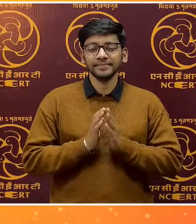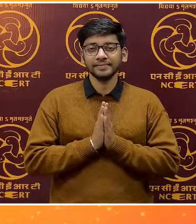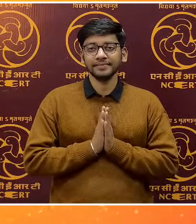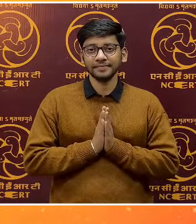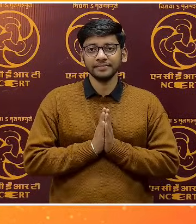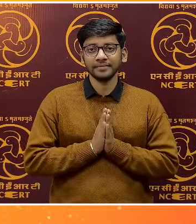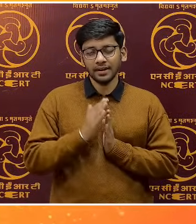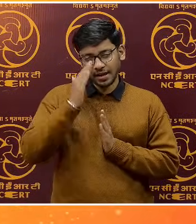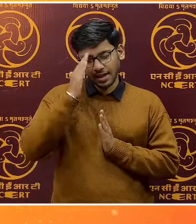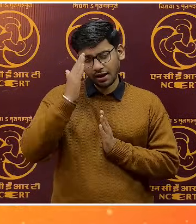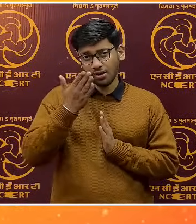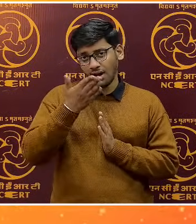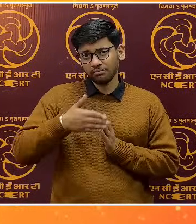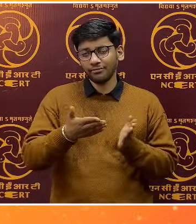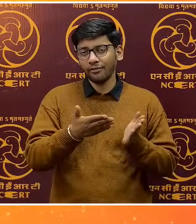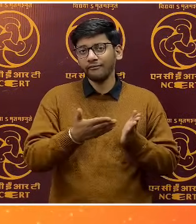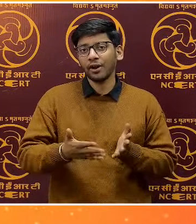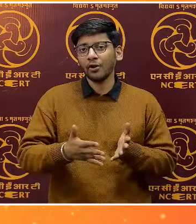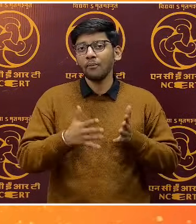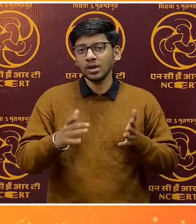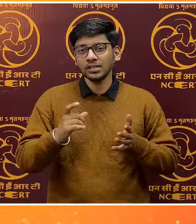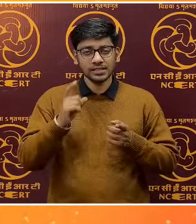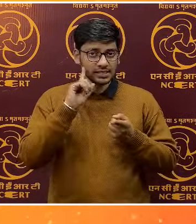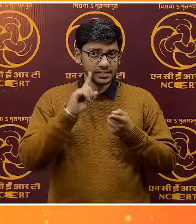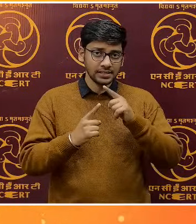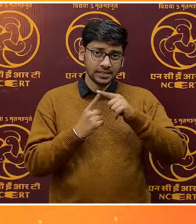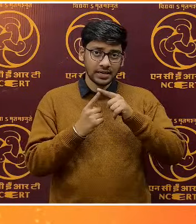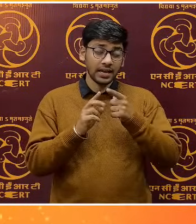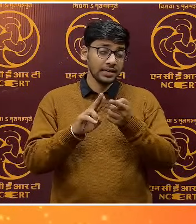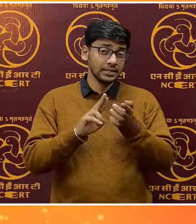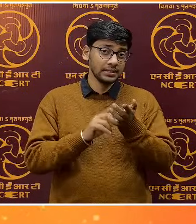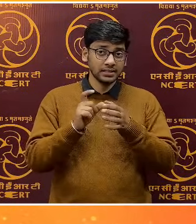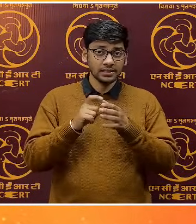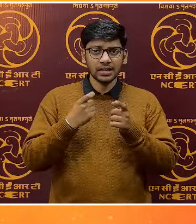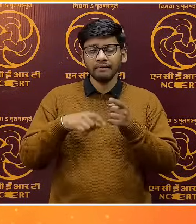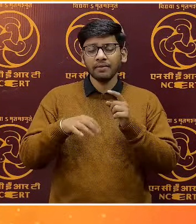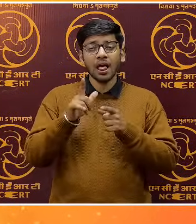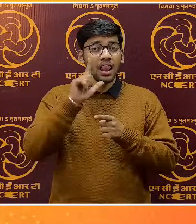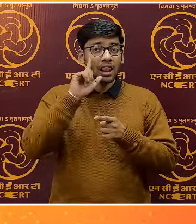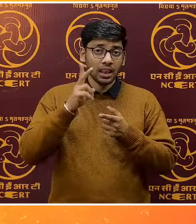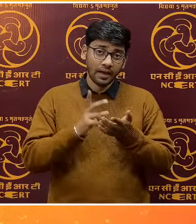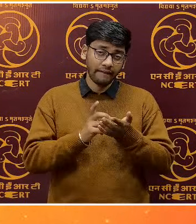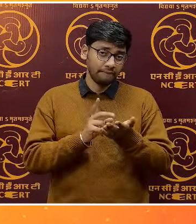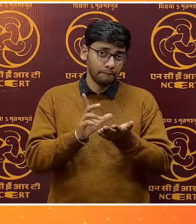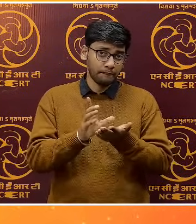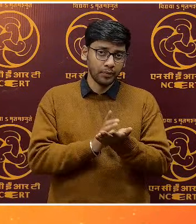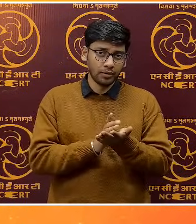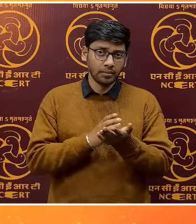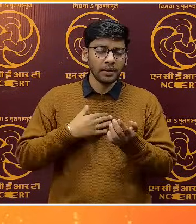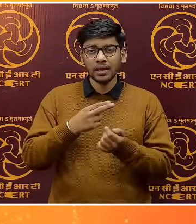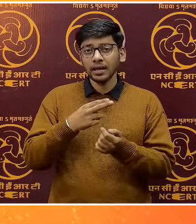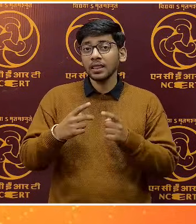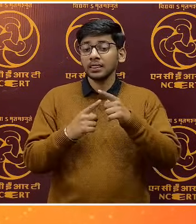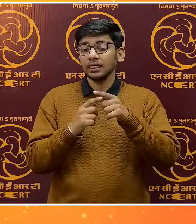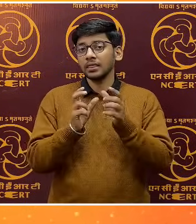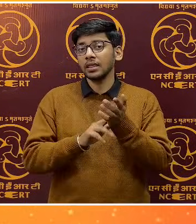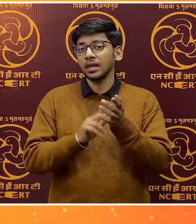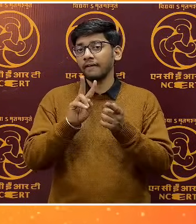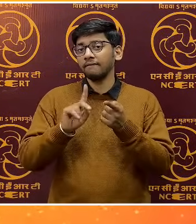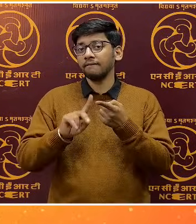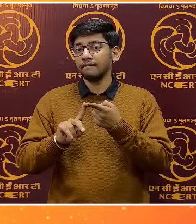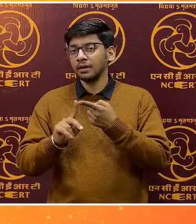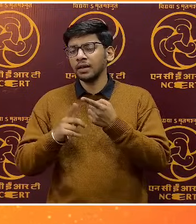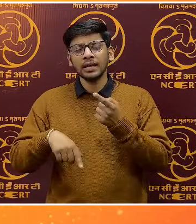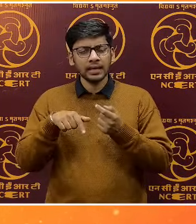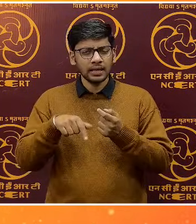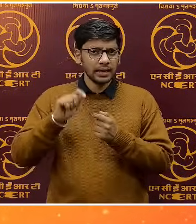Namaskar, hello and a very warm welcome to CIET NCERT's live phone-in interactive program. I am Tanvi Khurana. This is an